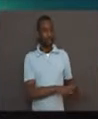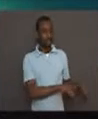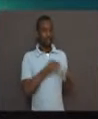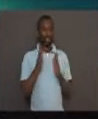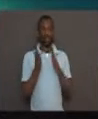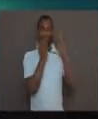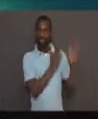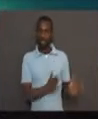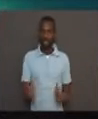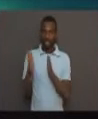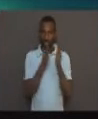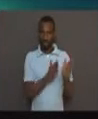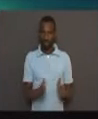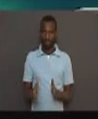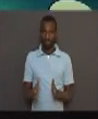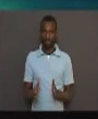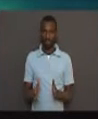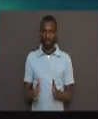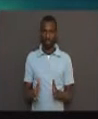Students, let's get ready.